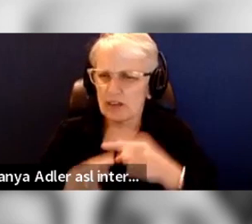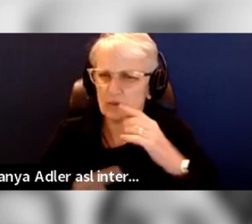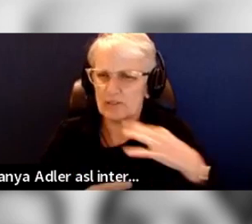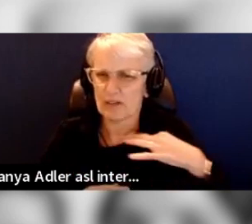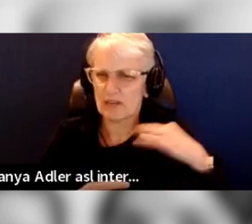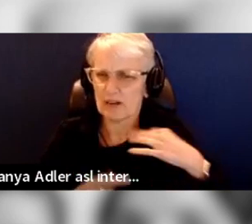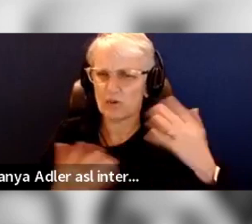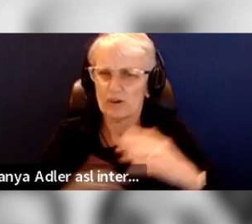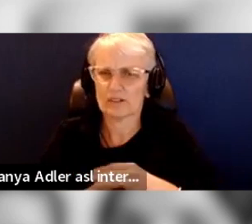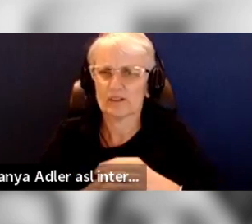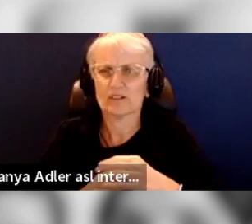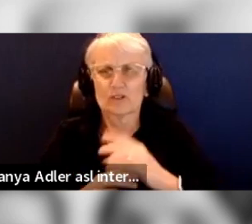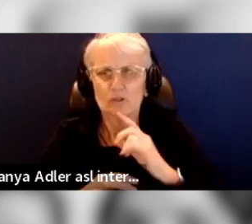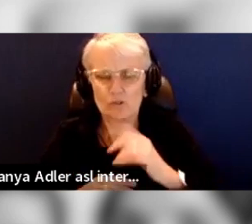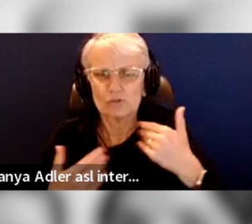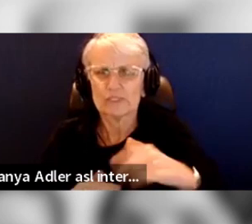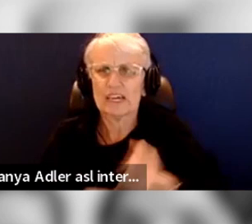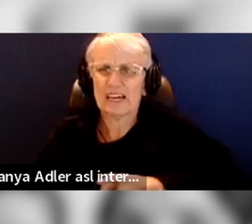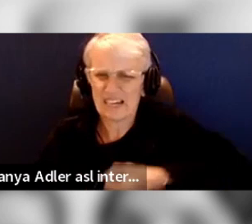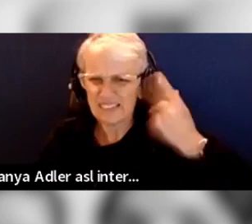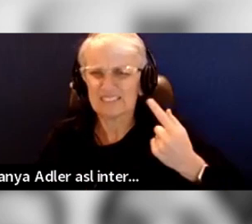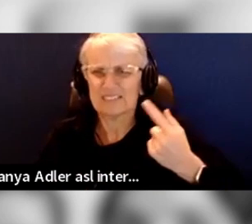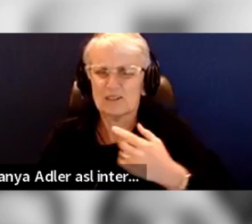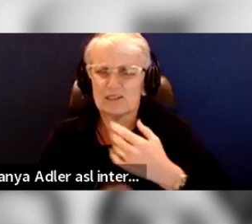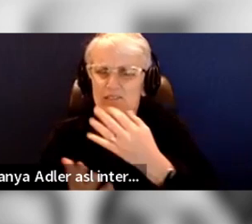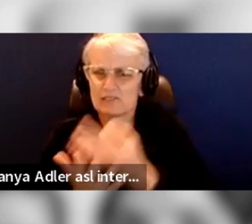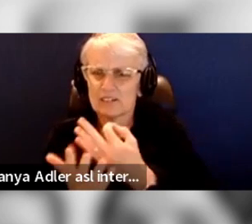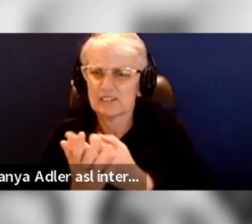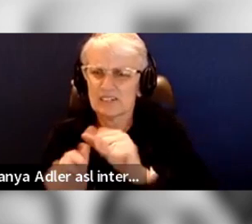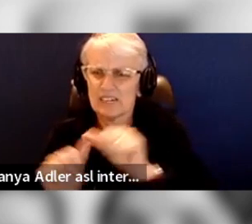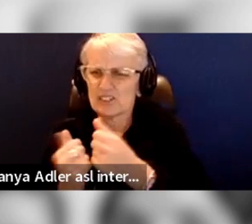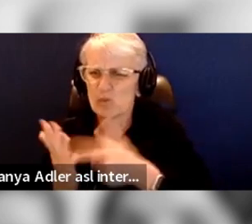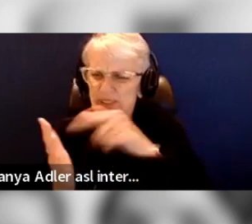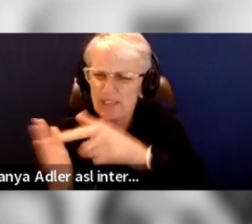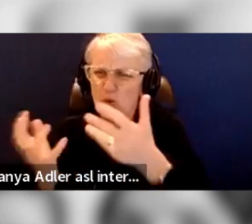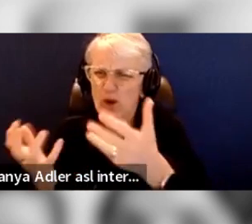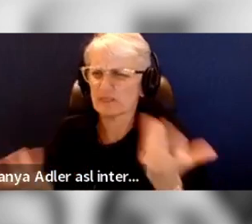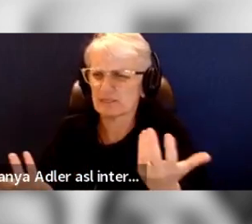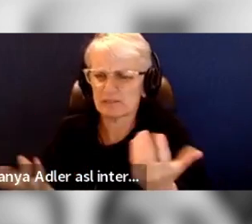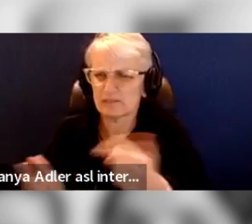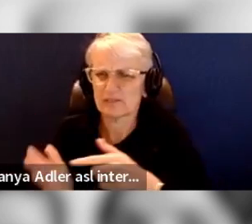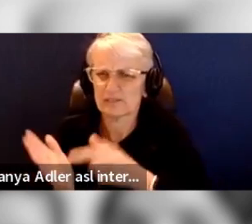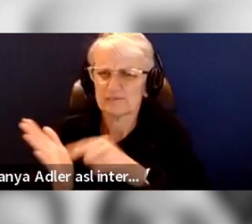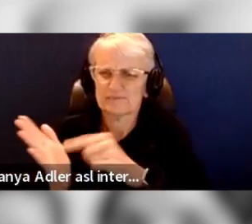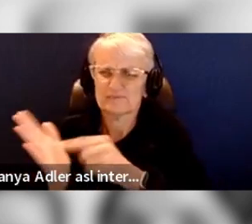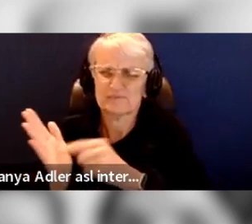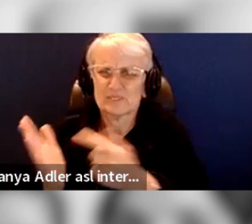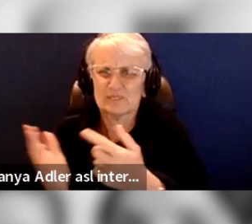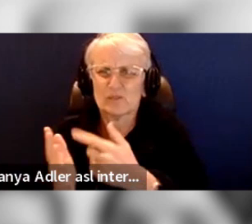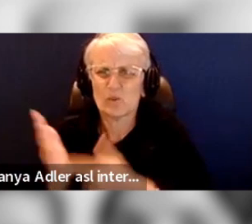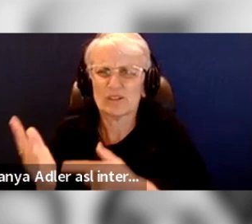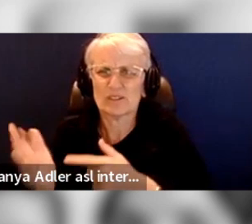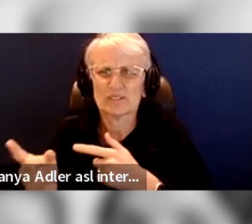to really understand what the funding agency is really after. What is it that will really